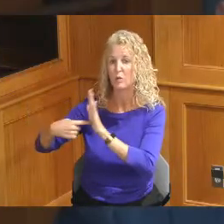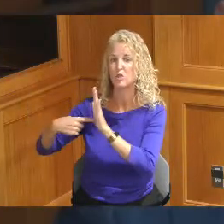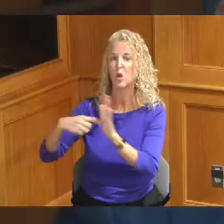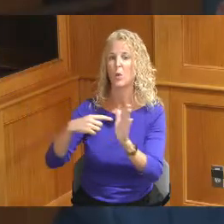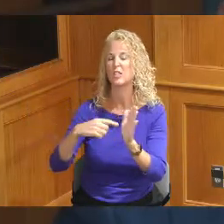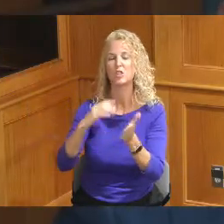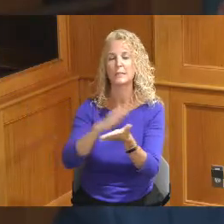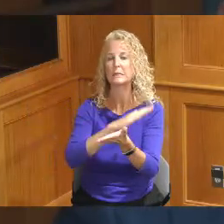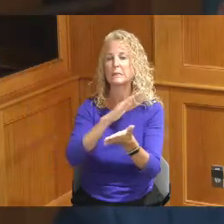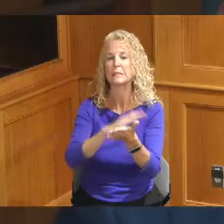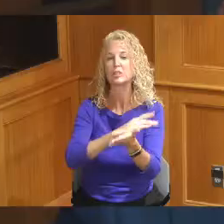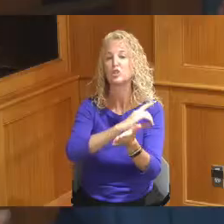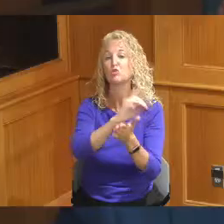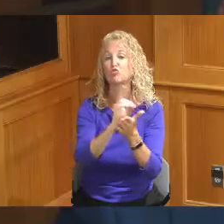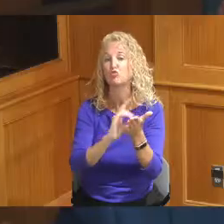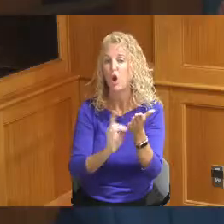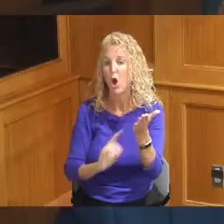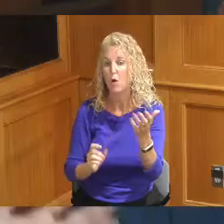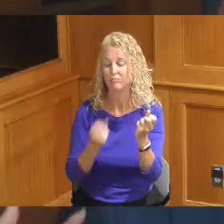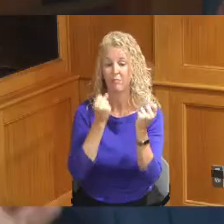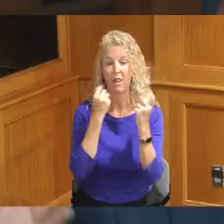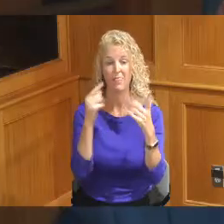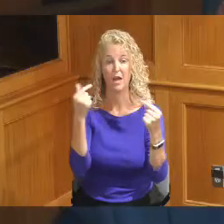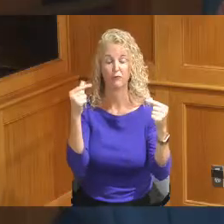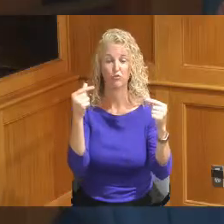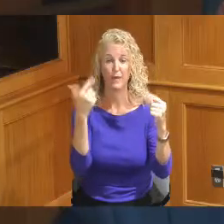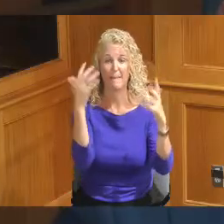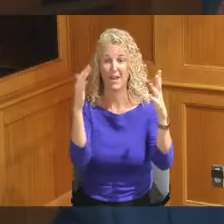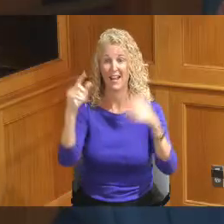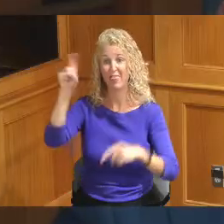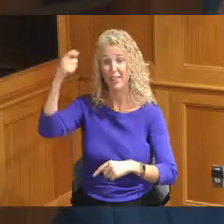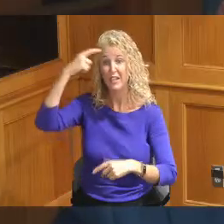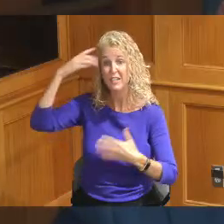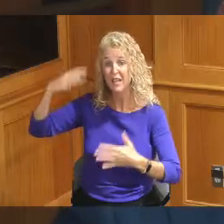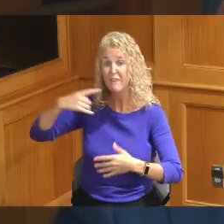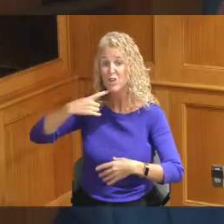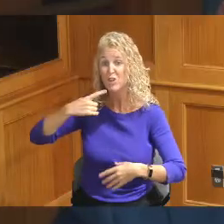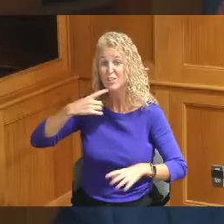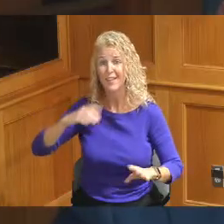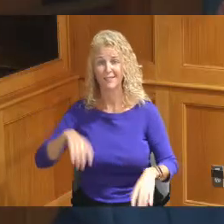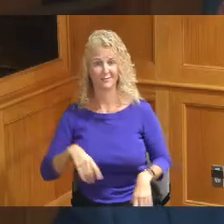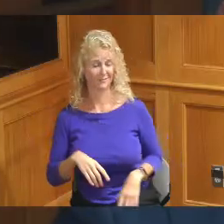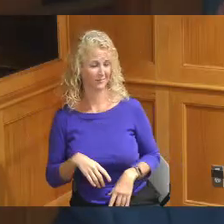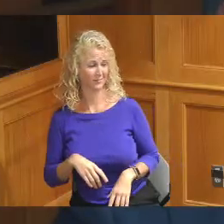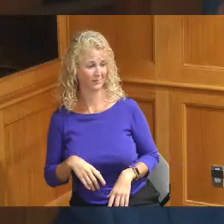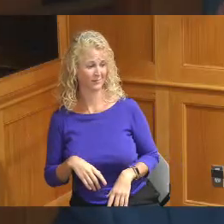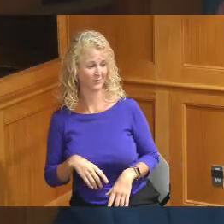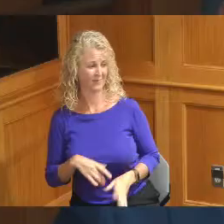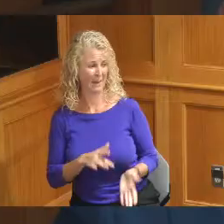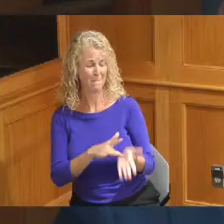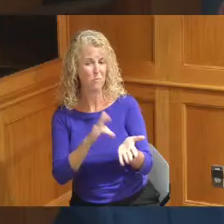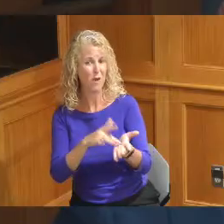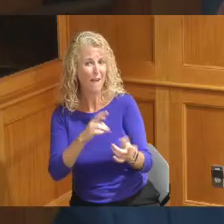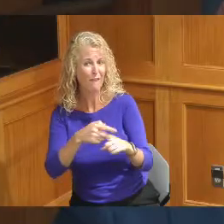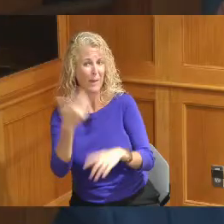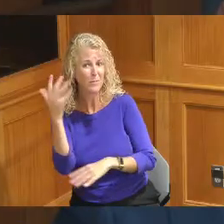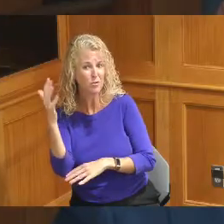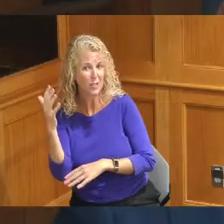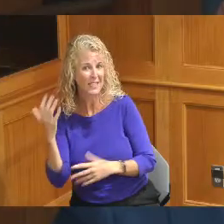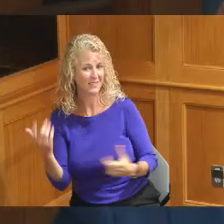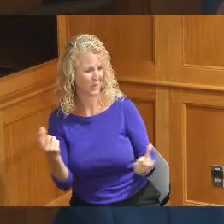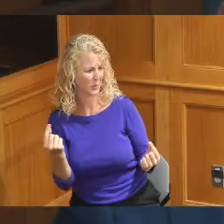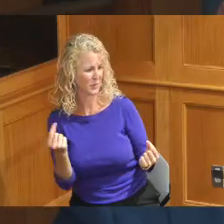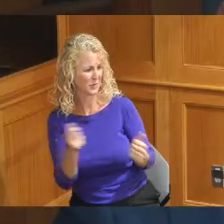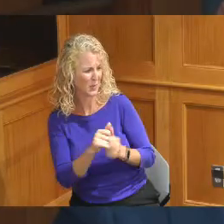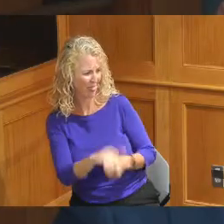drawings with the Bengals stadium and had all this green stuff. And even he said, Governor DeWine said, well, how you going to make money? All there's nothing but a whole bunch of